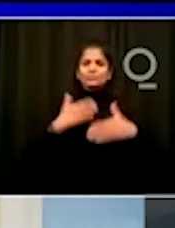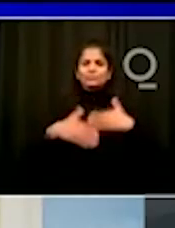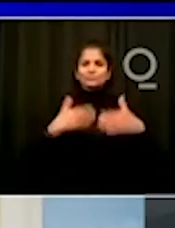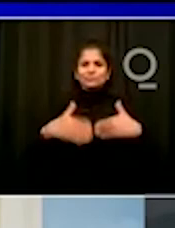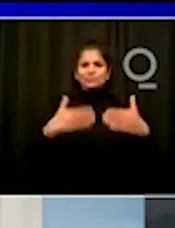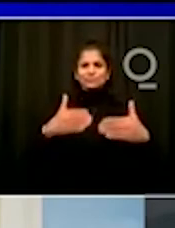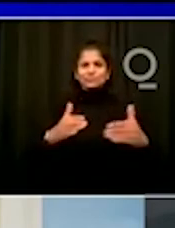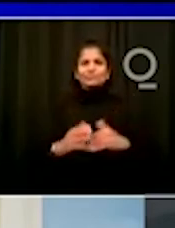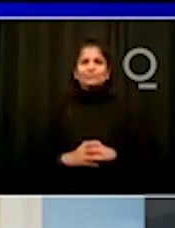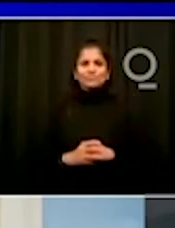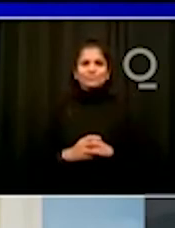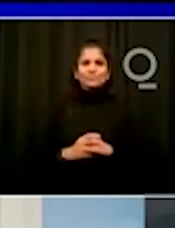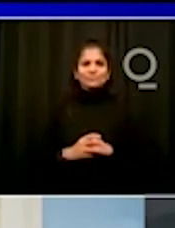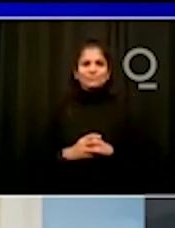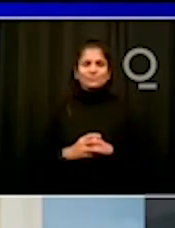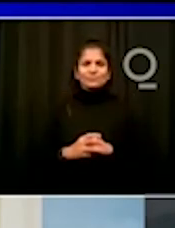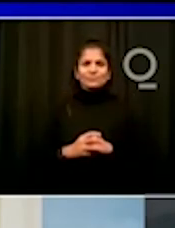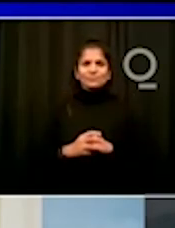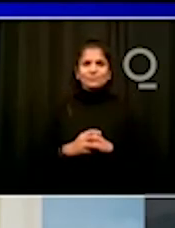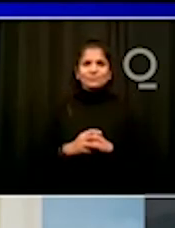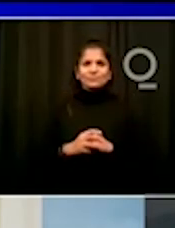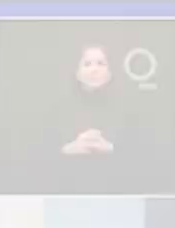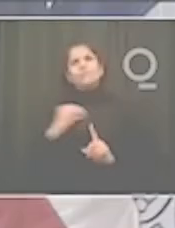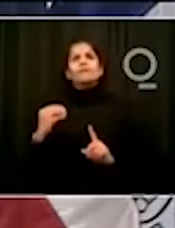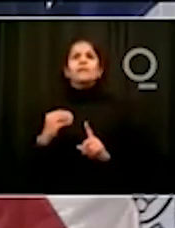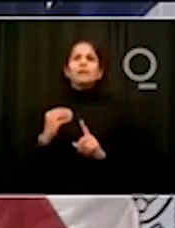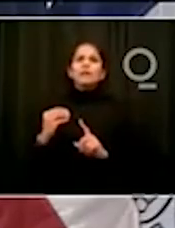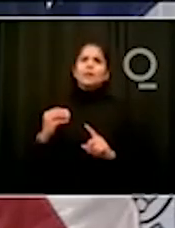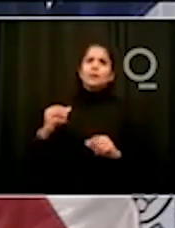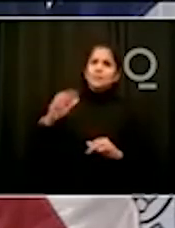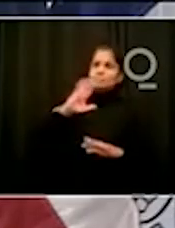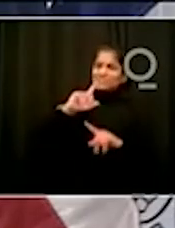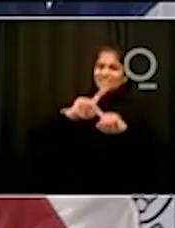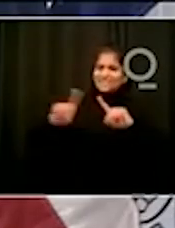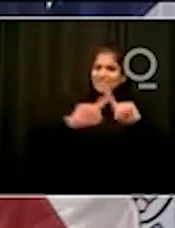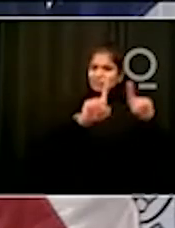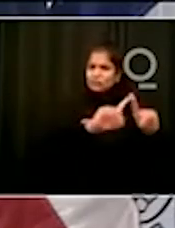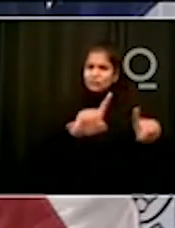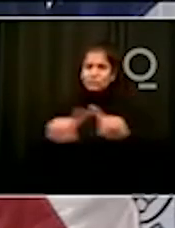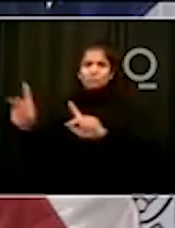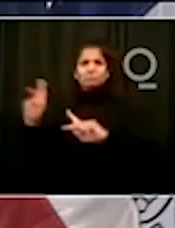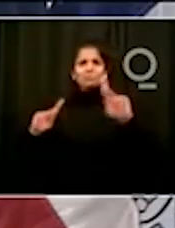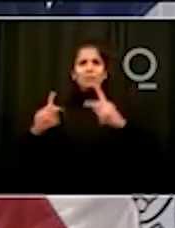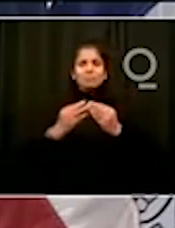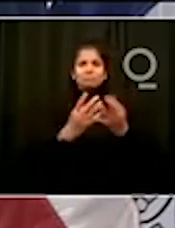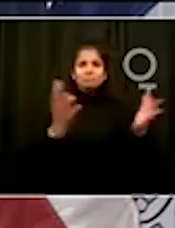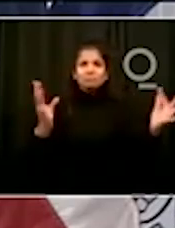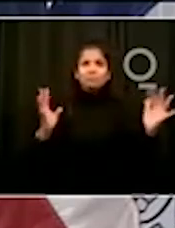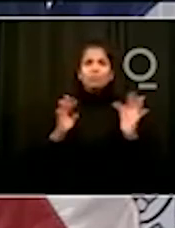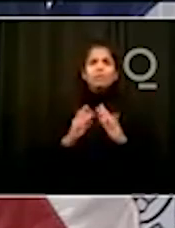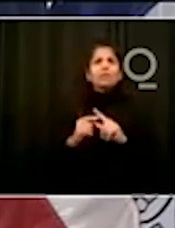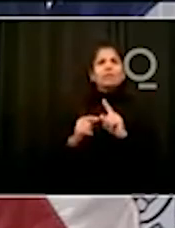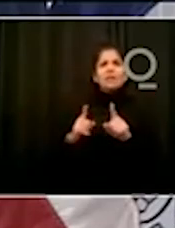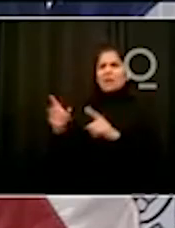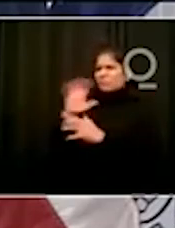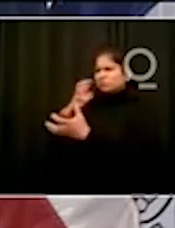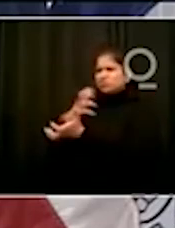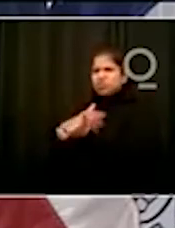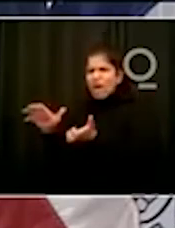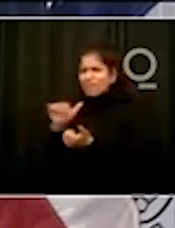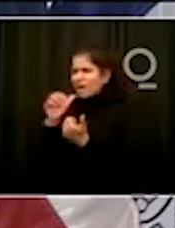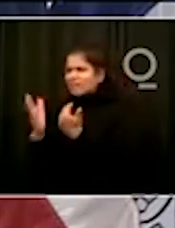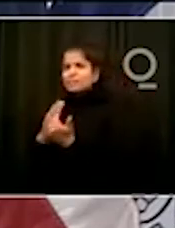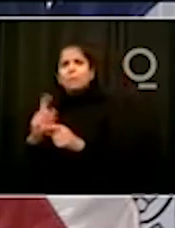gorgeous mosaic. That was sort of his signature phrase. Mosaic meant every one of us, every one of our